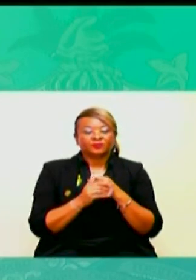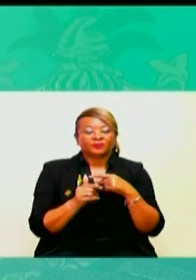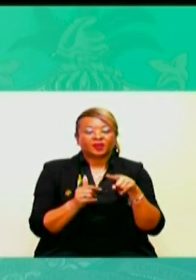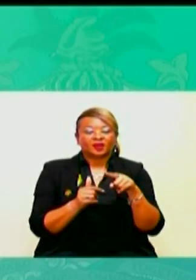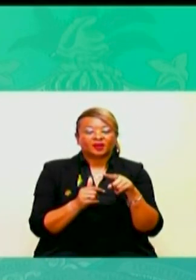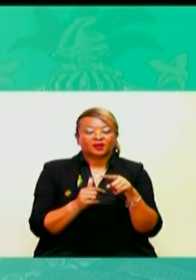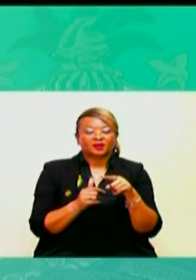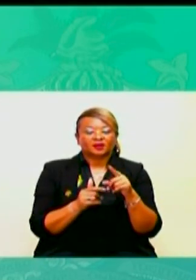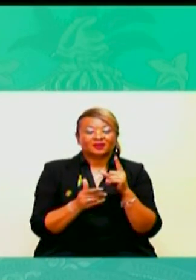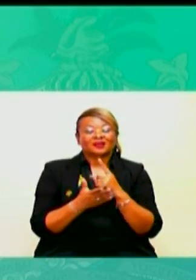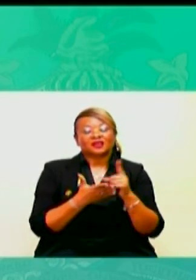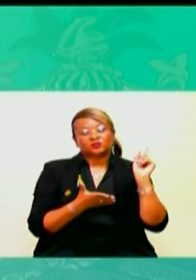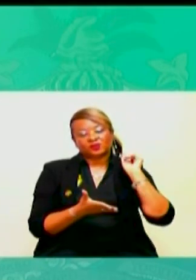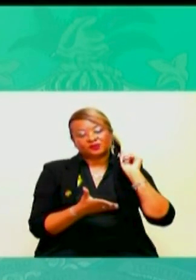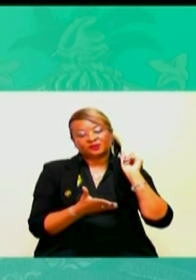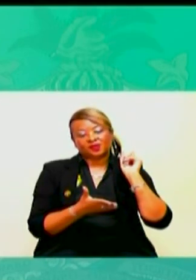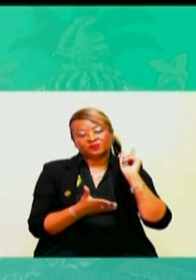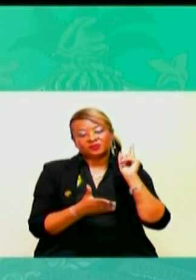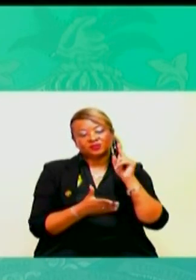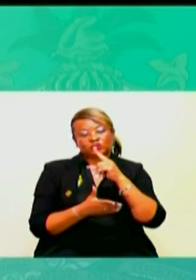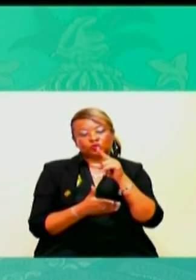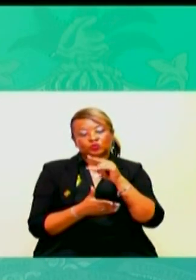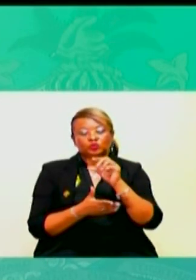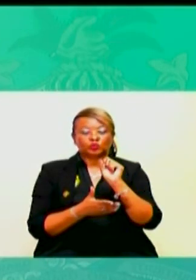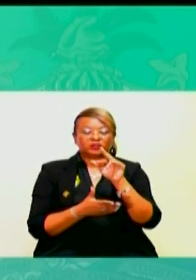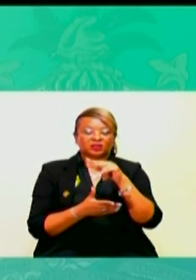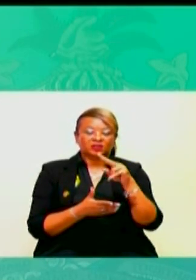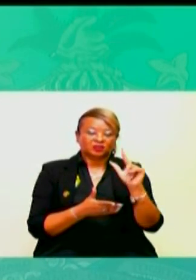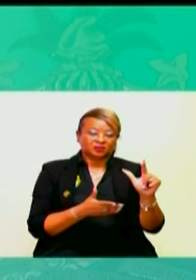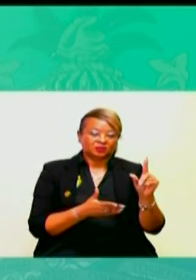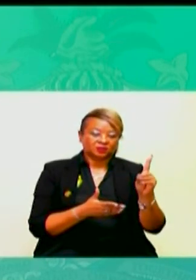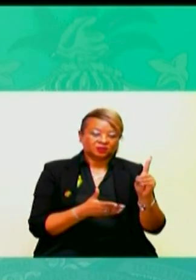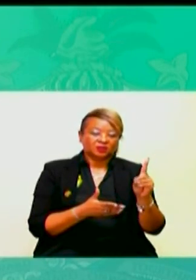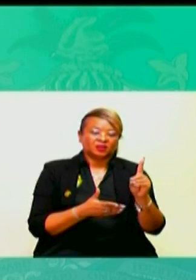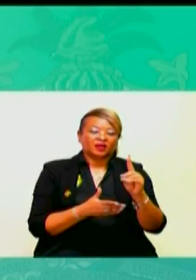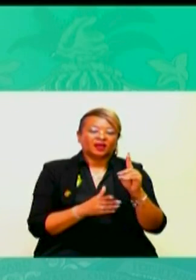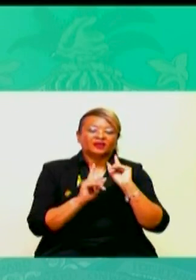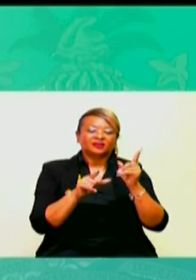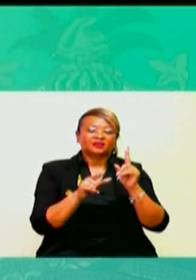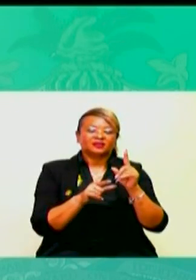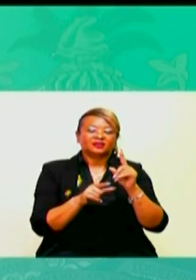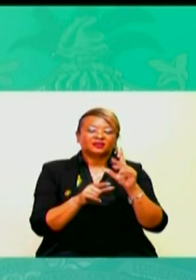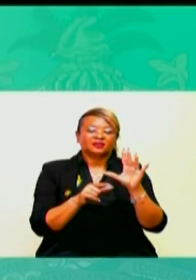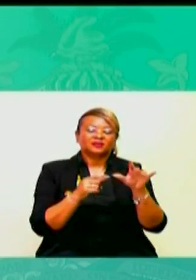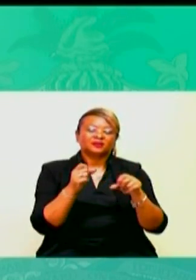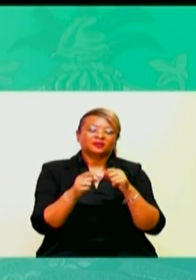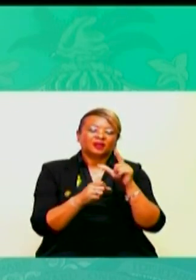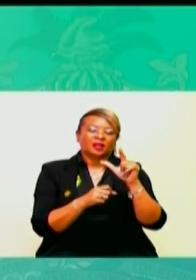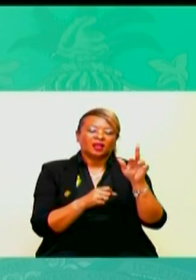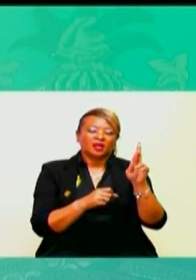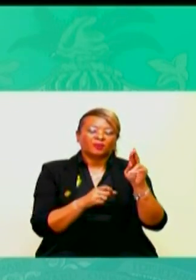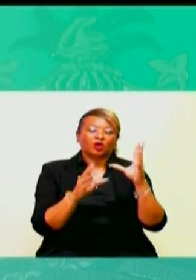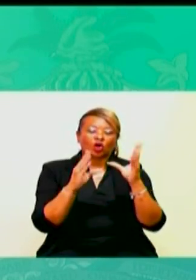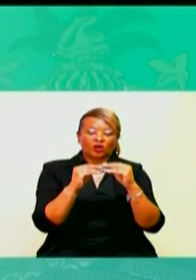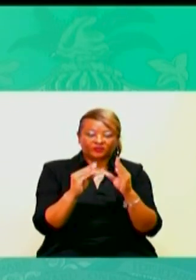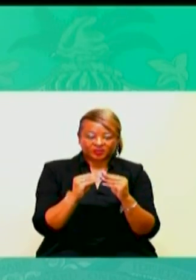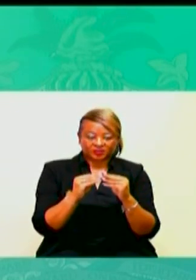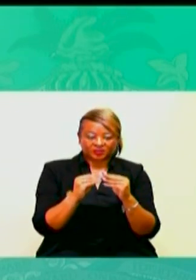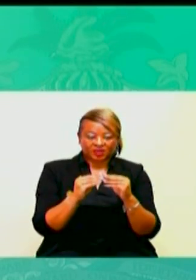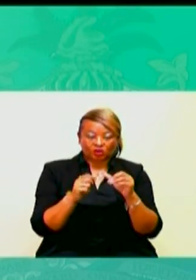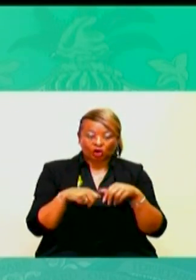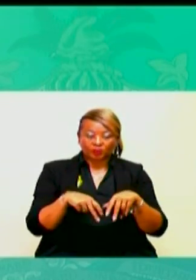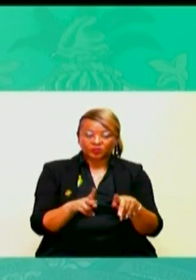last week as a matter of fact, I was in Switzerland and I attended the International Labor Conference. I had an opportunity, Madam